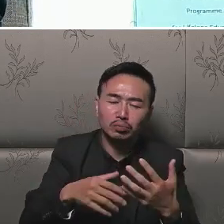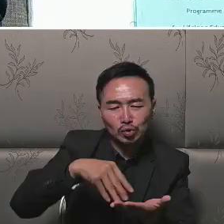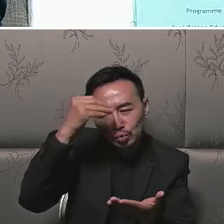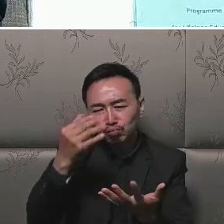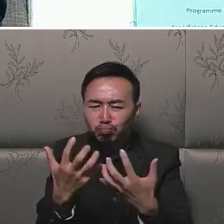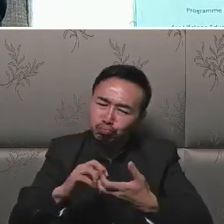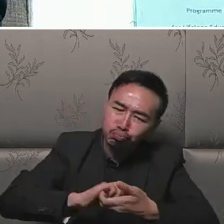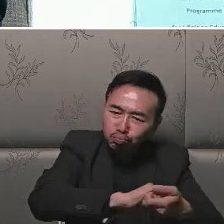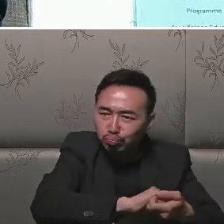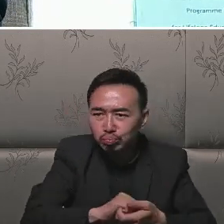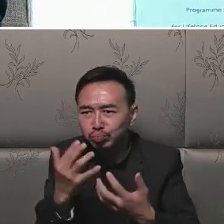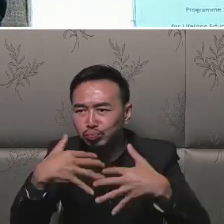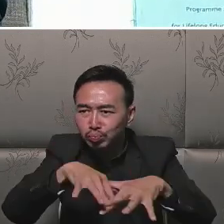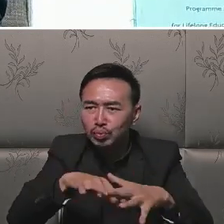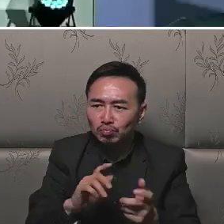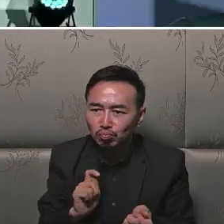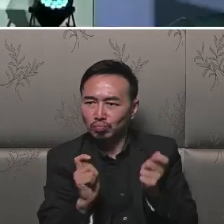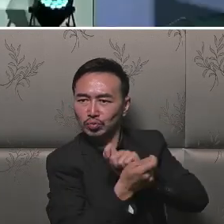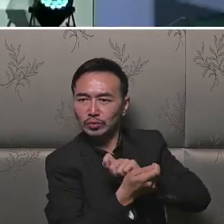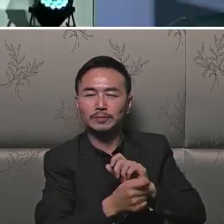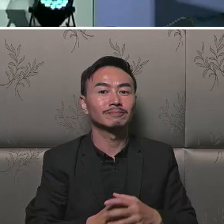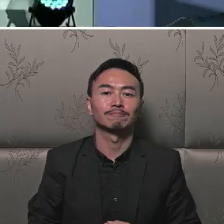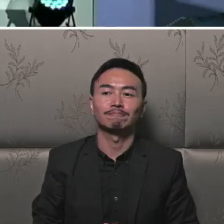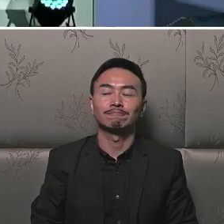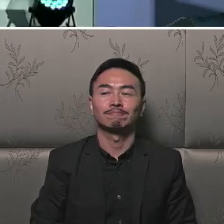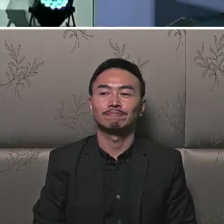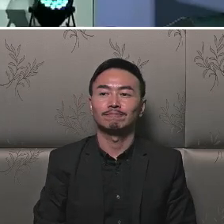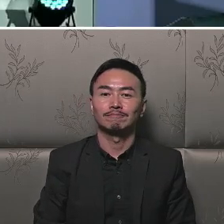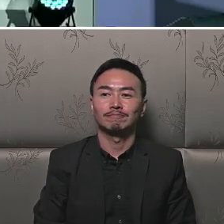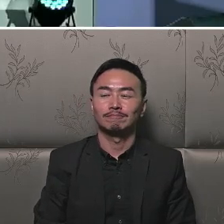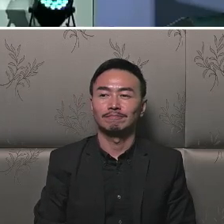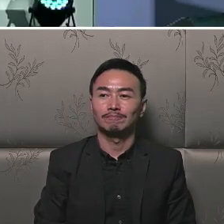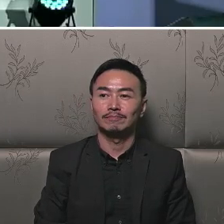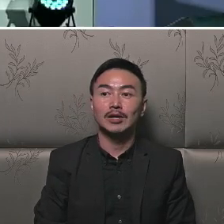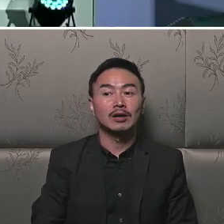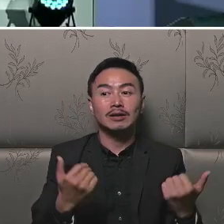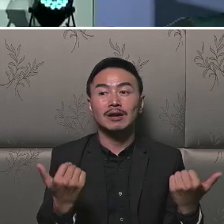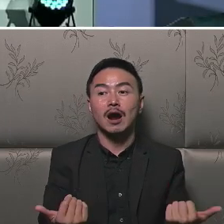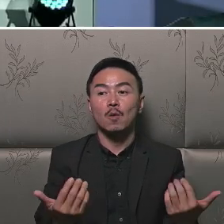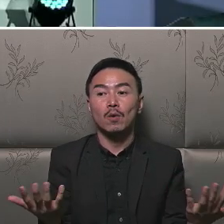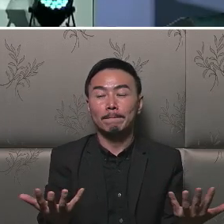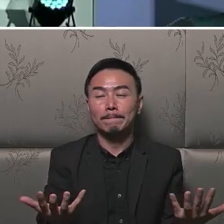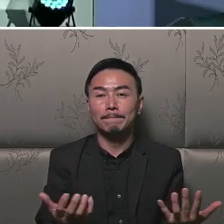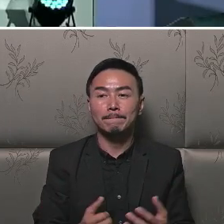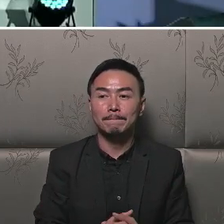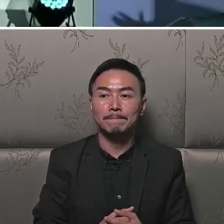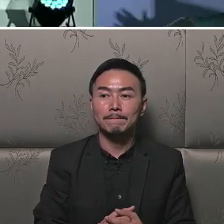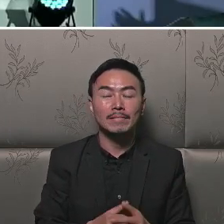All right, so we now wrap up, and perhaps we give a hand clap to our speakers.